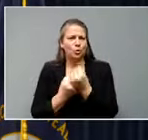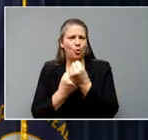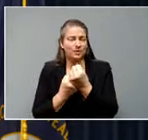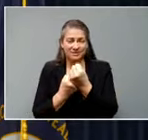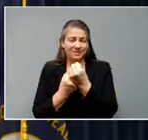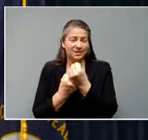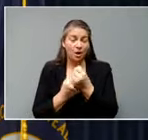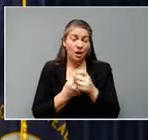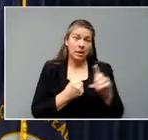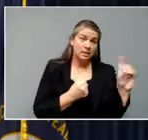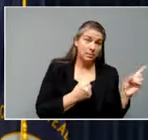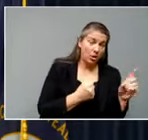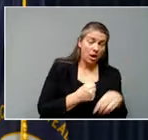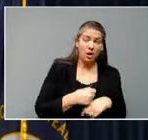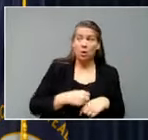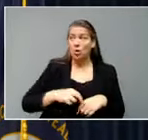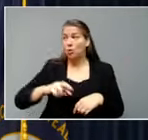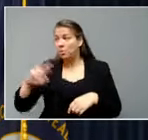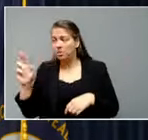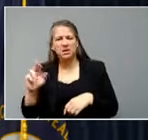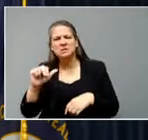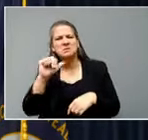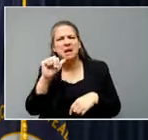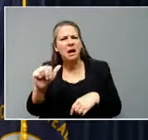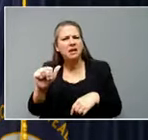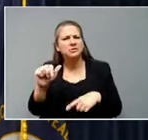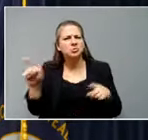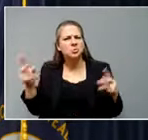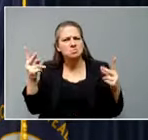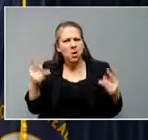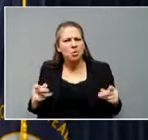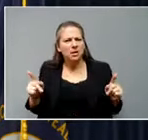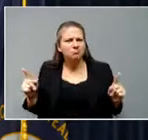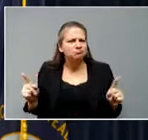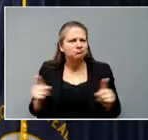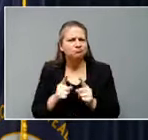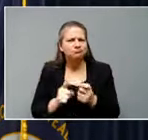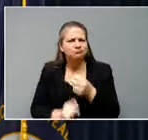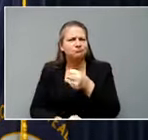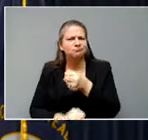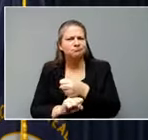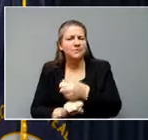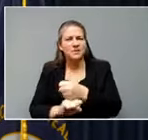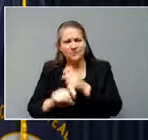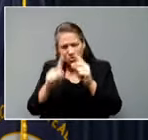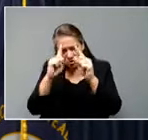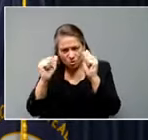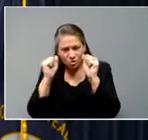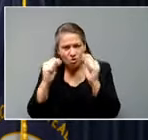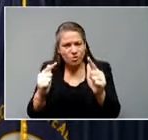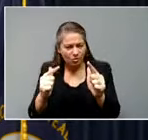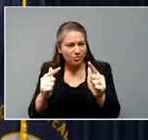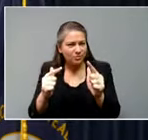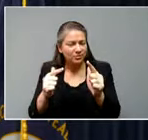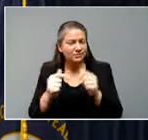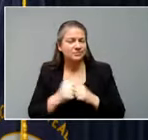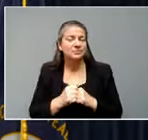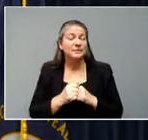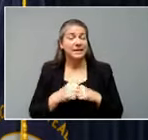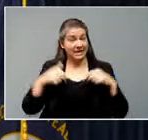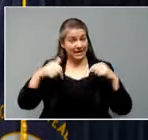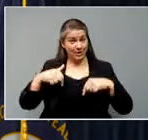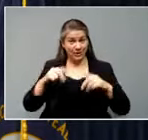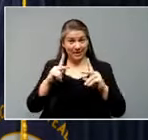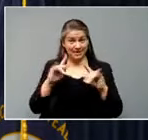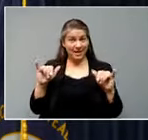Republican. Safer roads and cleaner water are just good for every Kentucky and every American family. And here in Kentucky, we